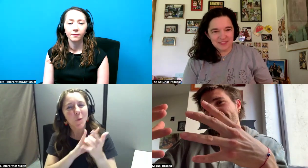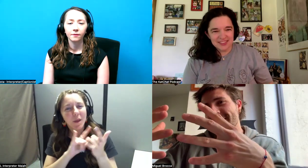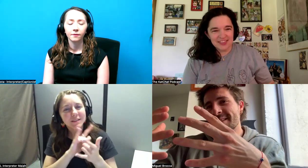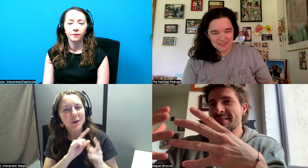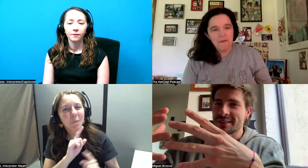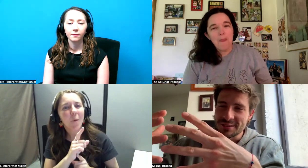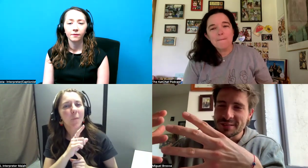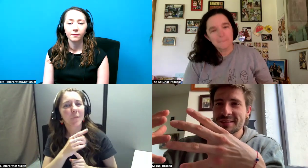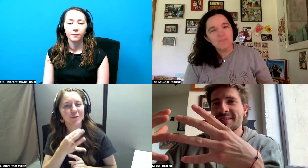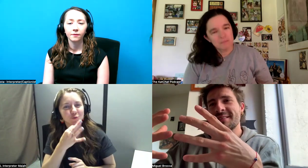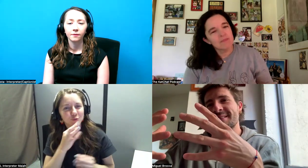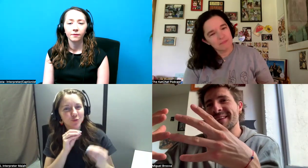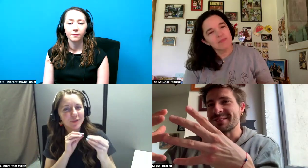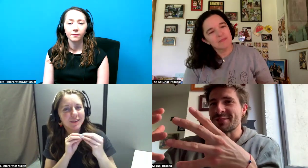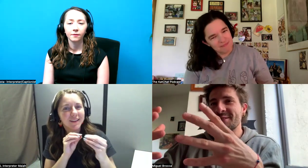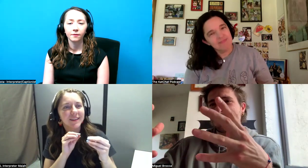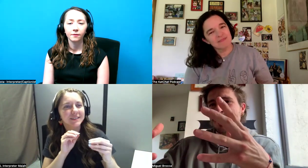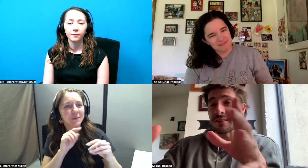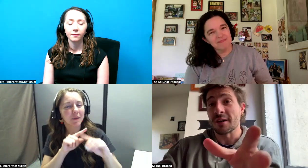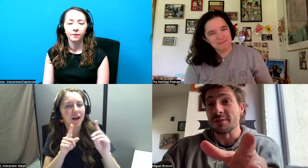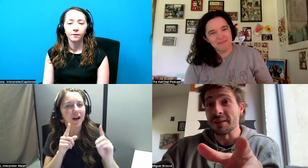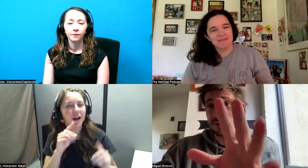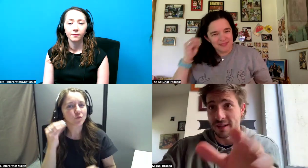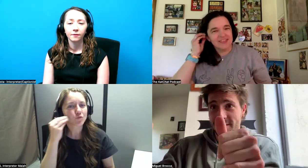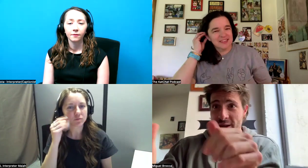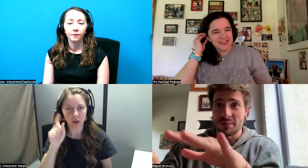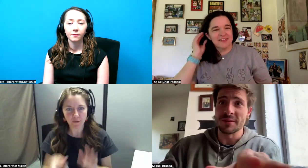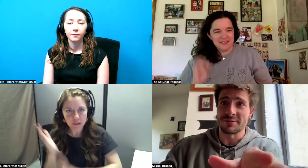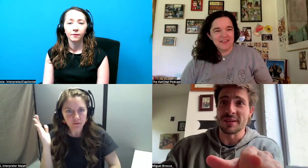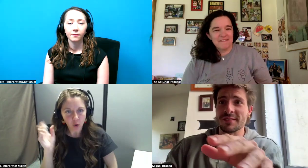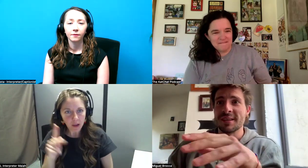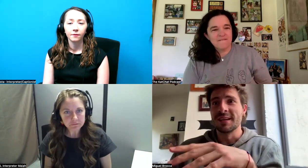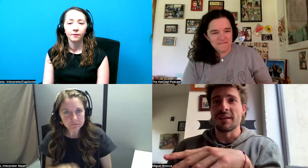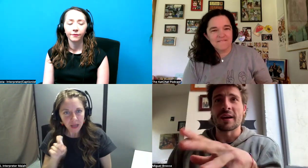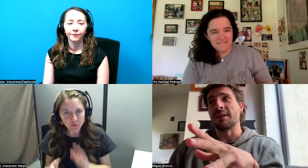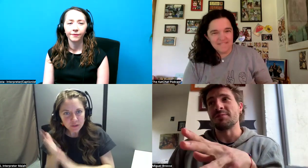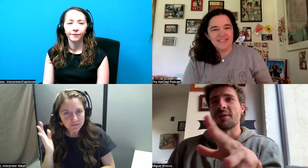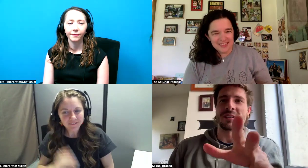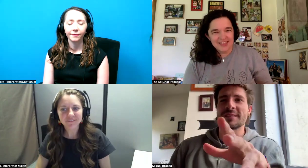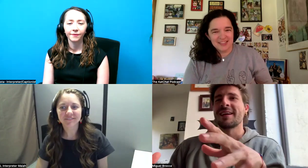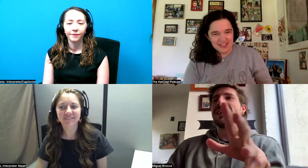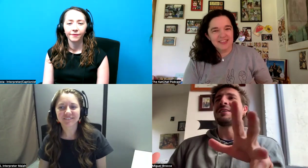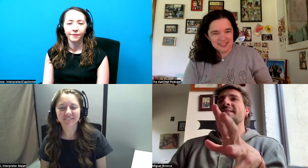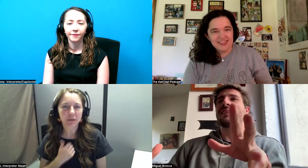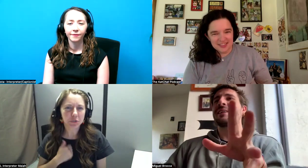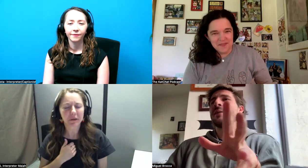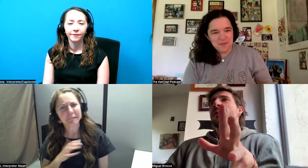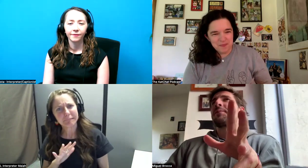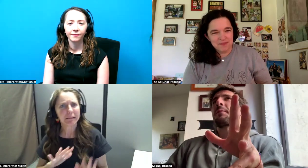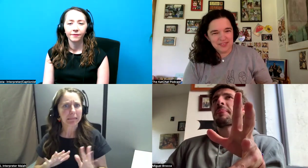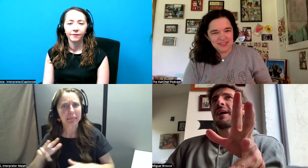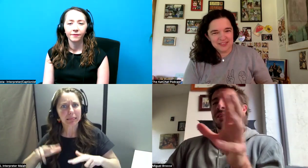to kiss, and then he suddenly just kisses her on the cheek and is like, "You have to leave. Okay, it's okay, but you have to leave." I'm sorry, and it's like because he's